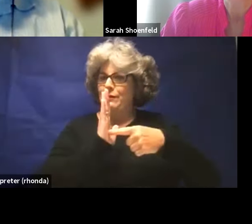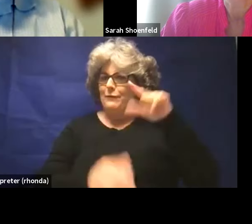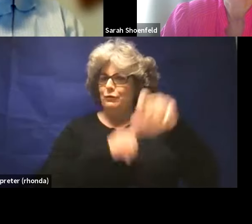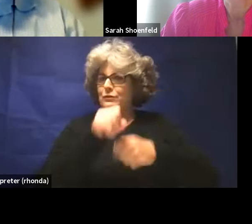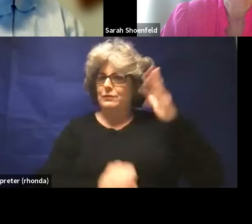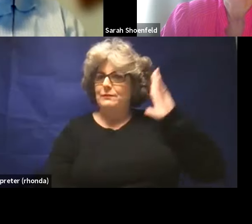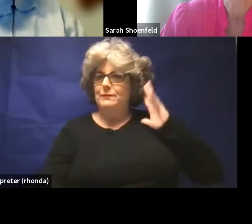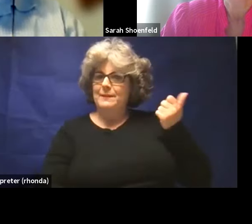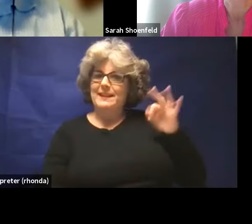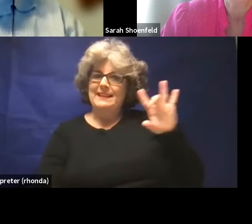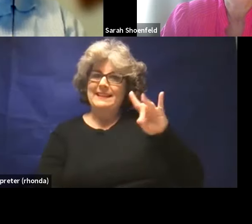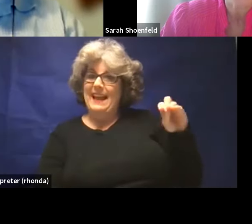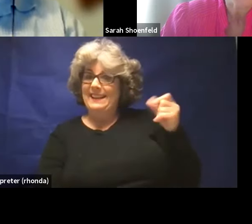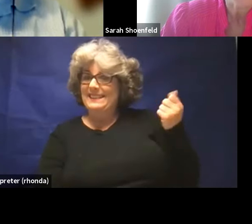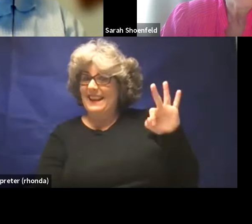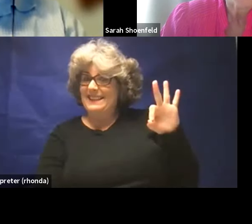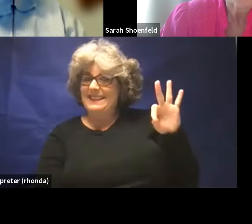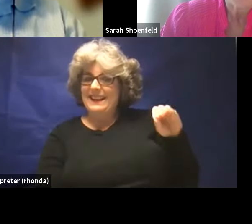in the 1980s and 90s.